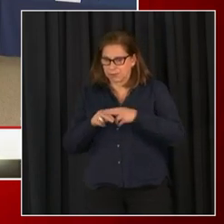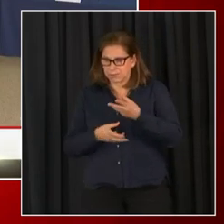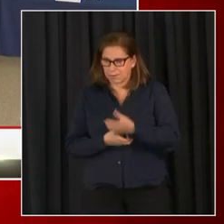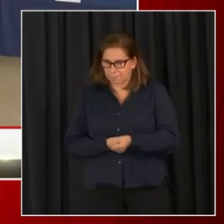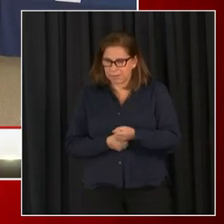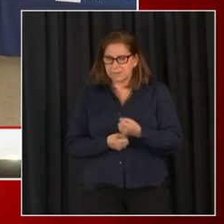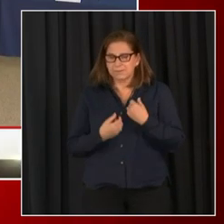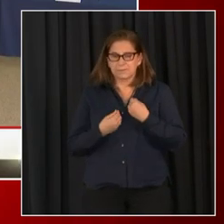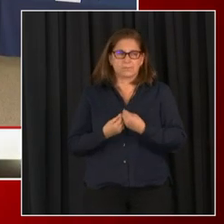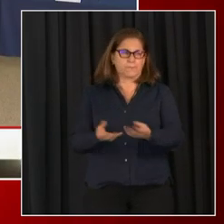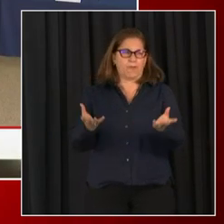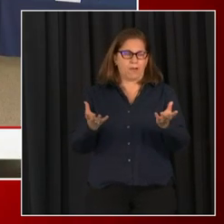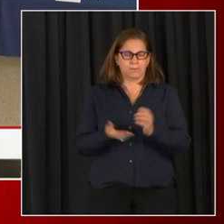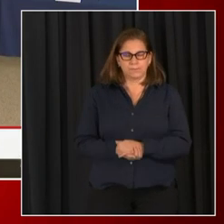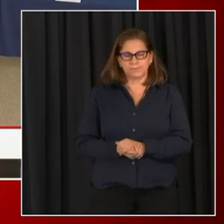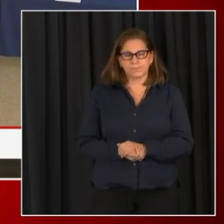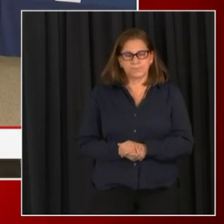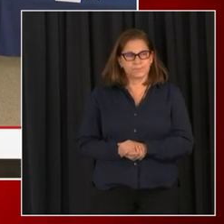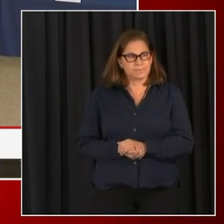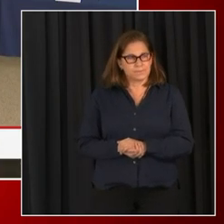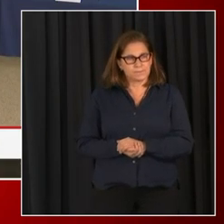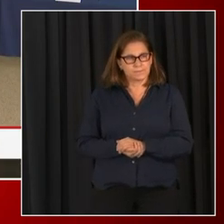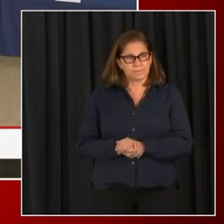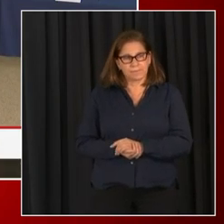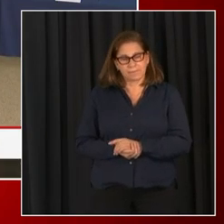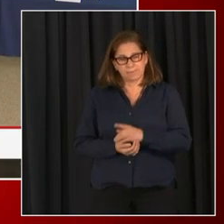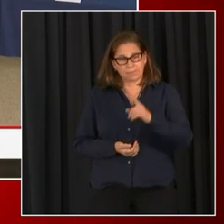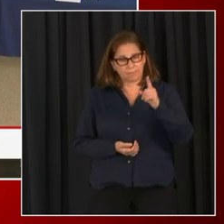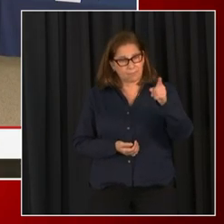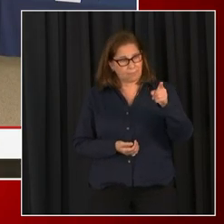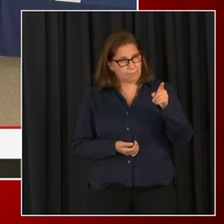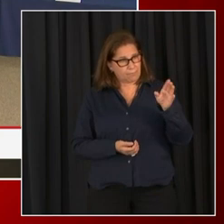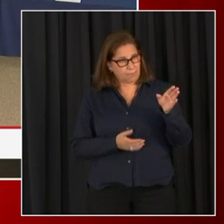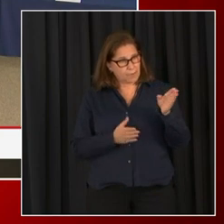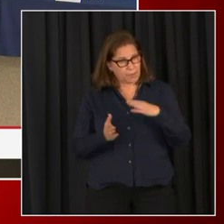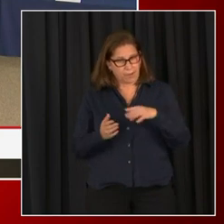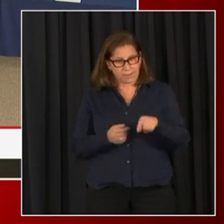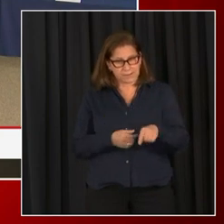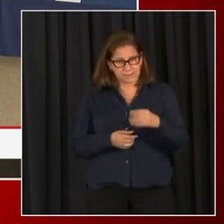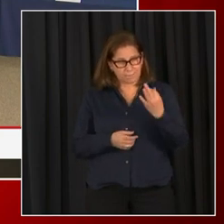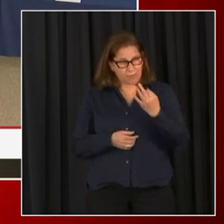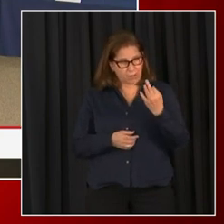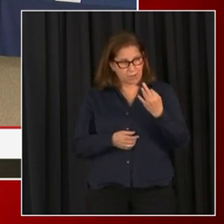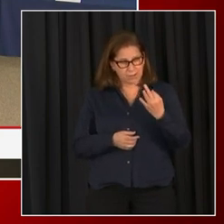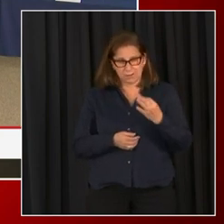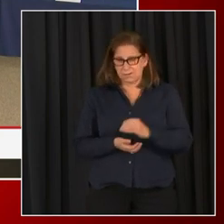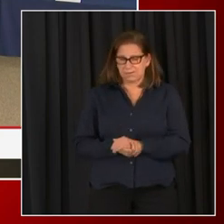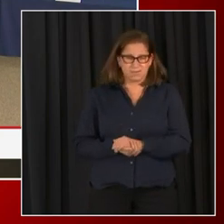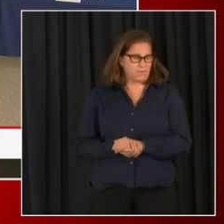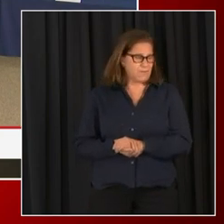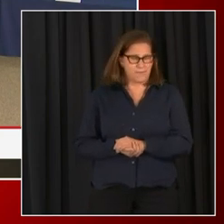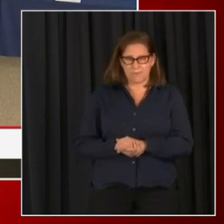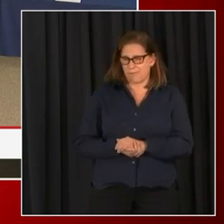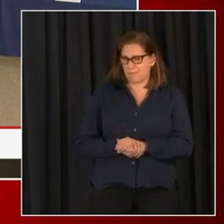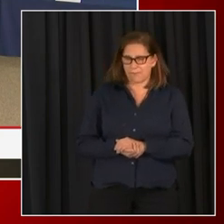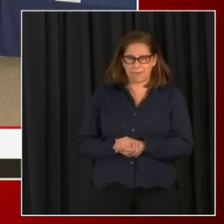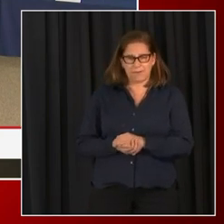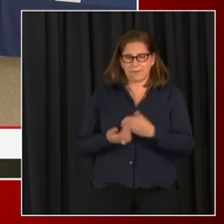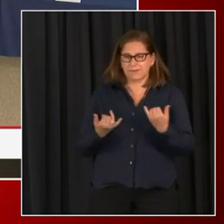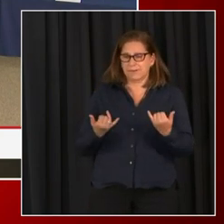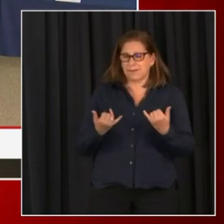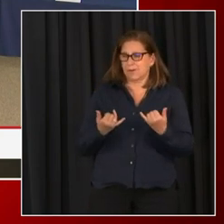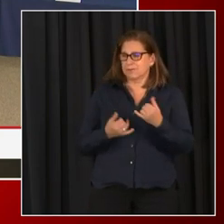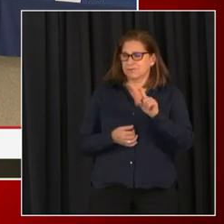available to the public? As it is a draft and a working document, likely not. But we do have a